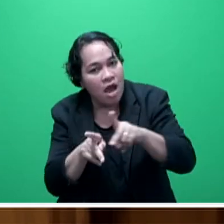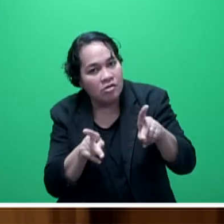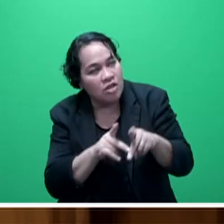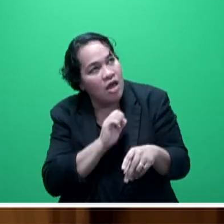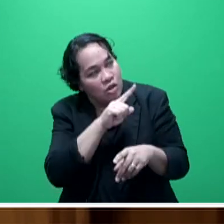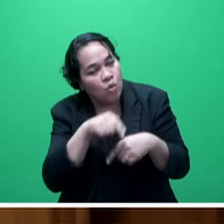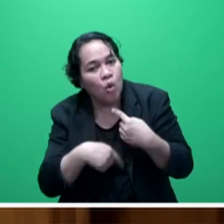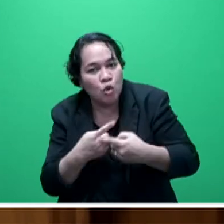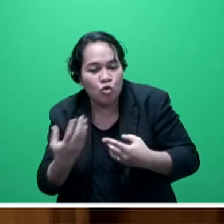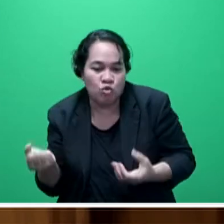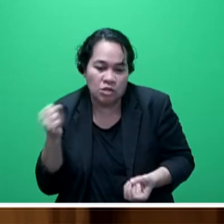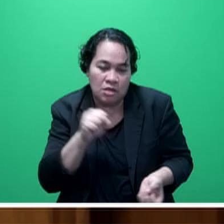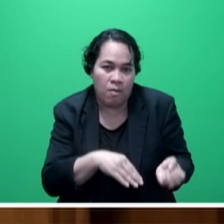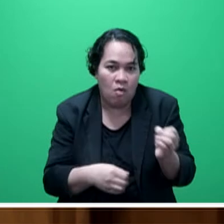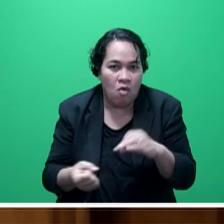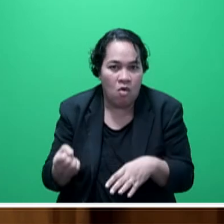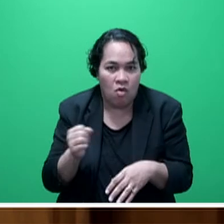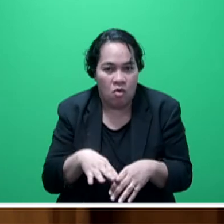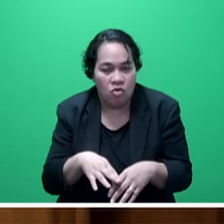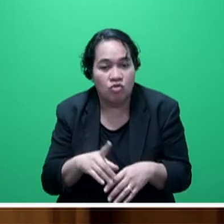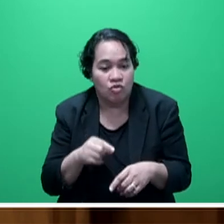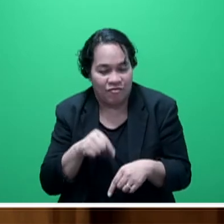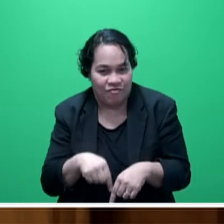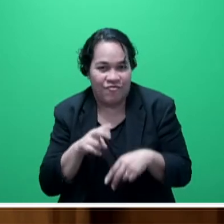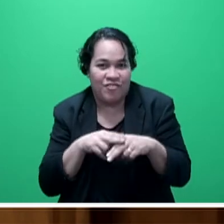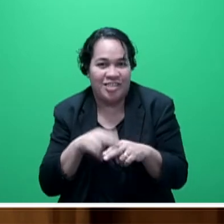continued support to the development of Fiji fisheries sector.